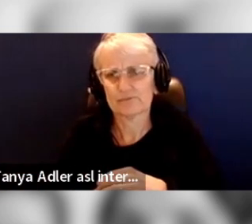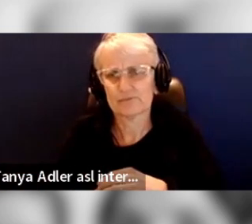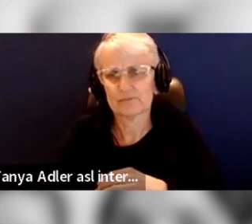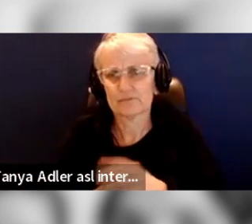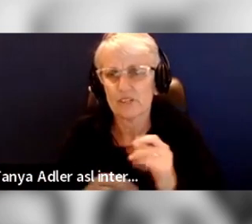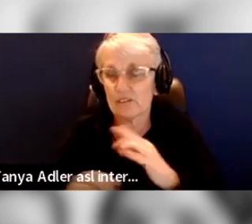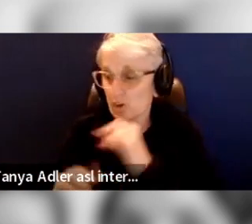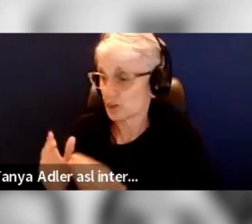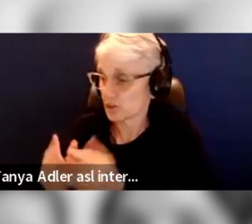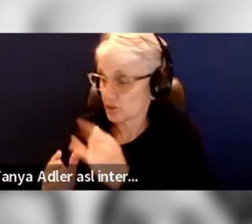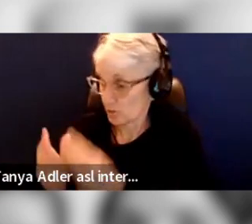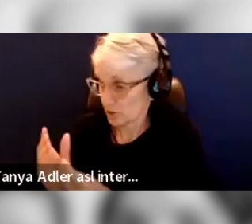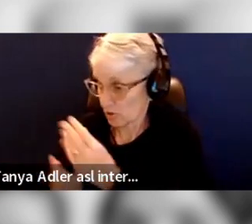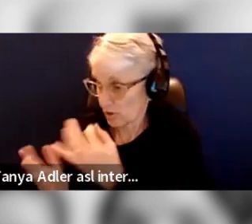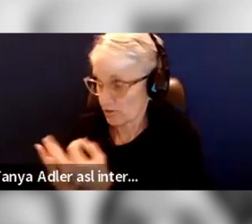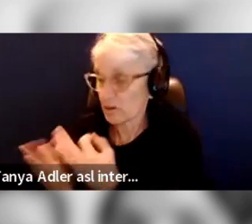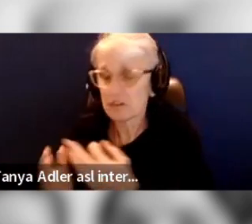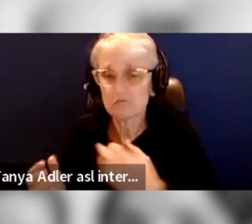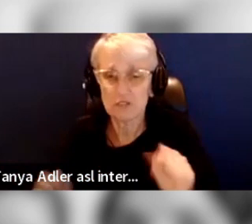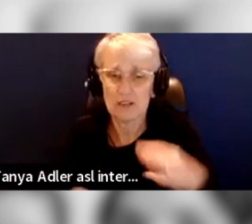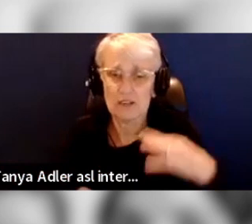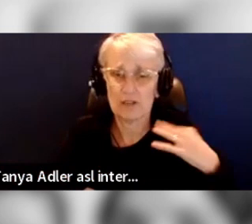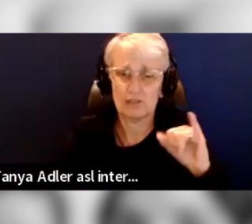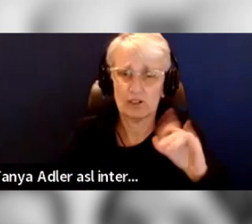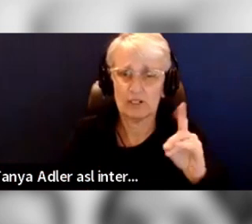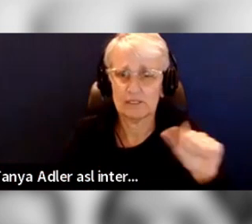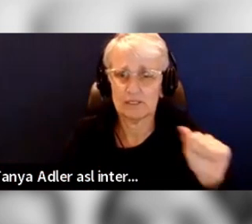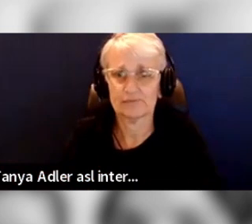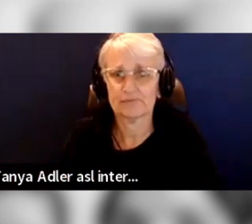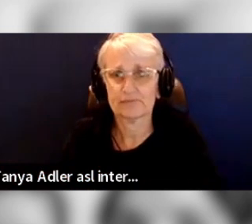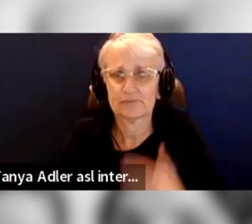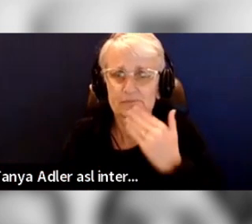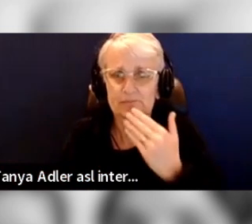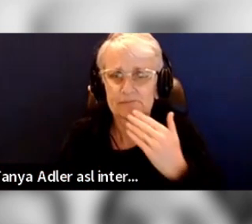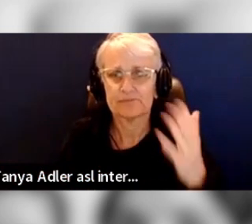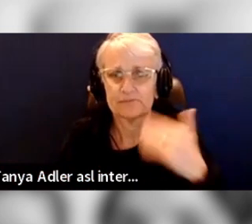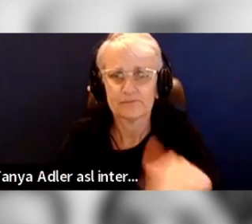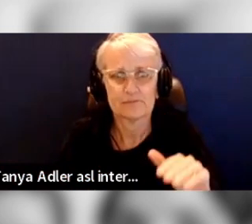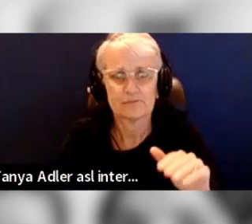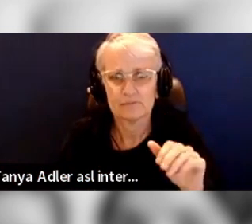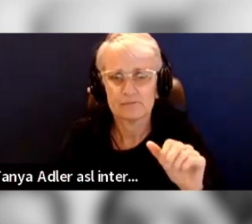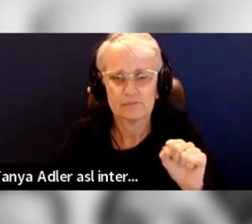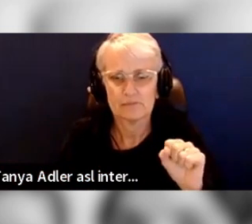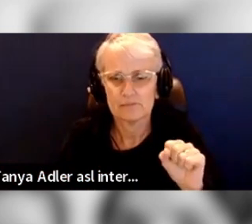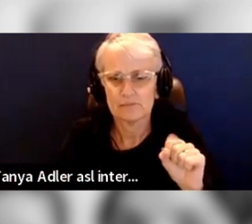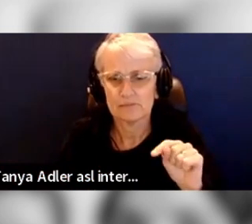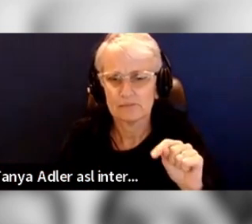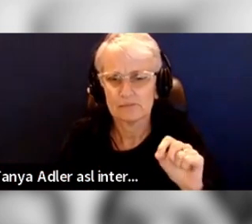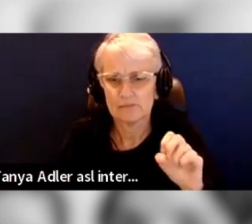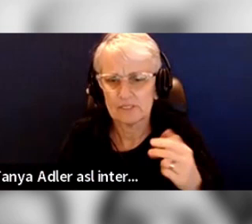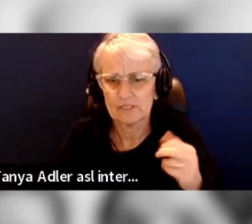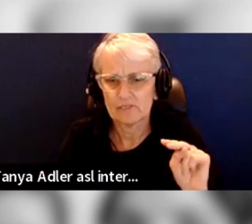as it's not jobs and growth funding, you're okay for i.d.e.a fund. Okay, great. Thank you. Next, we'll go to Steeson. Matthew, you can feel free to